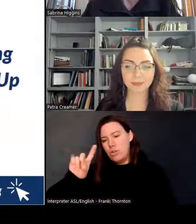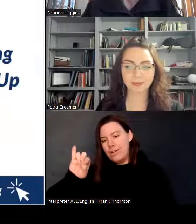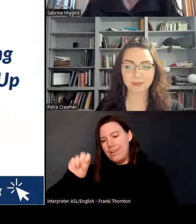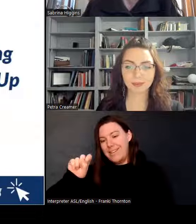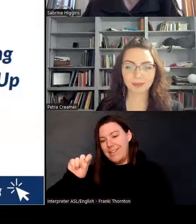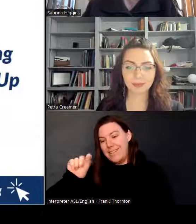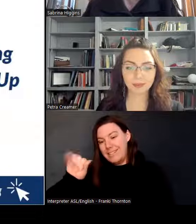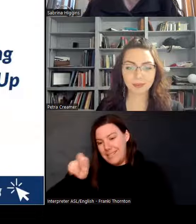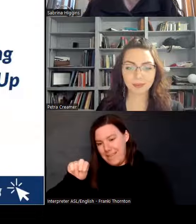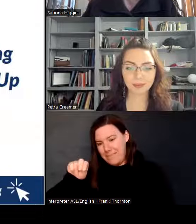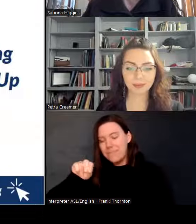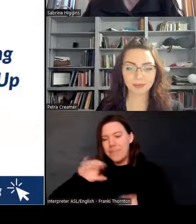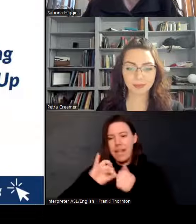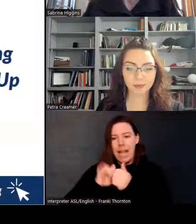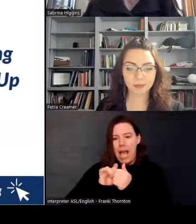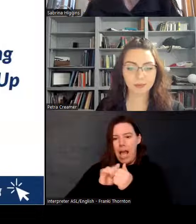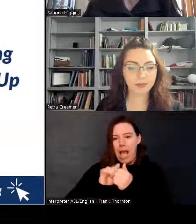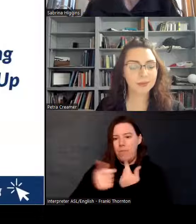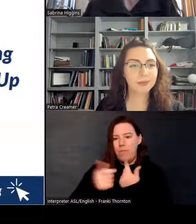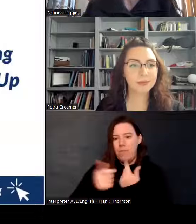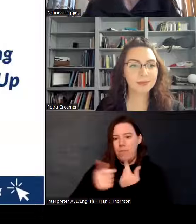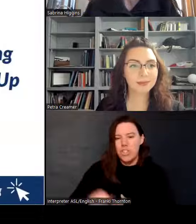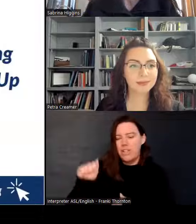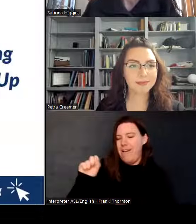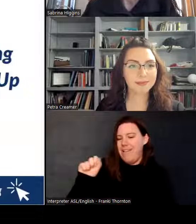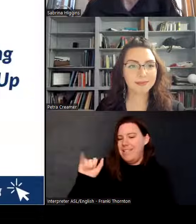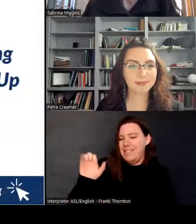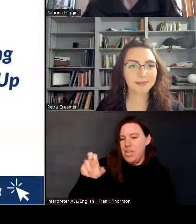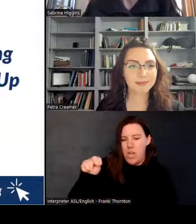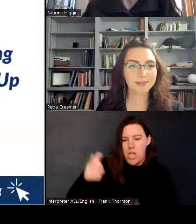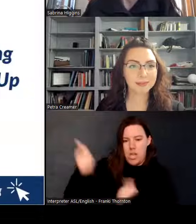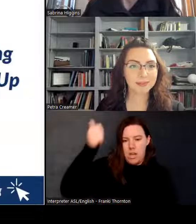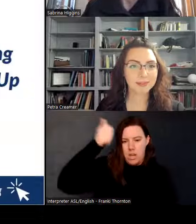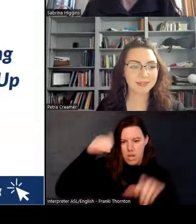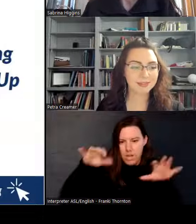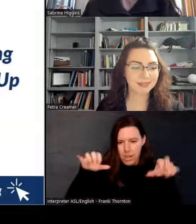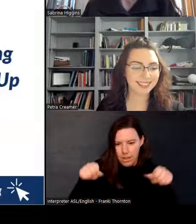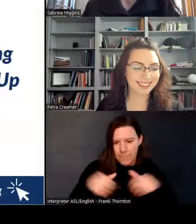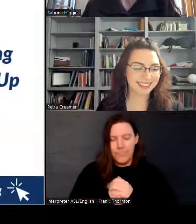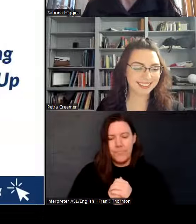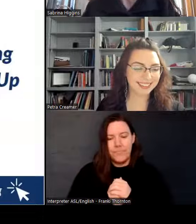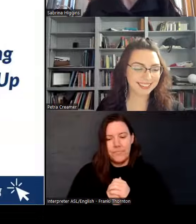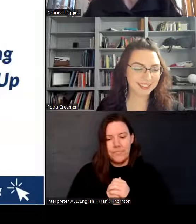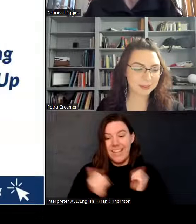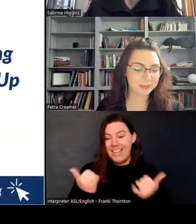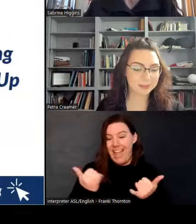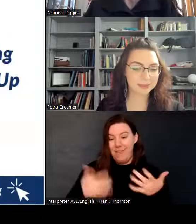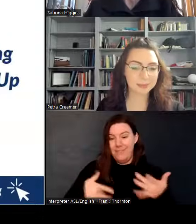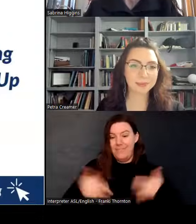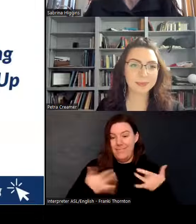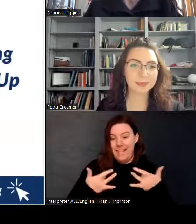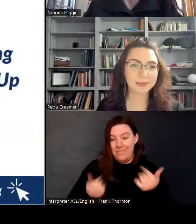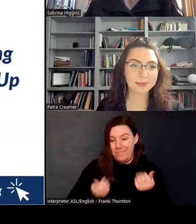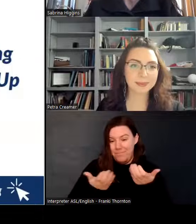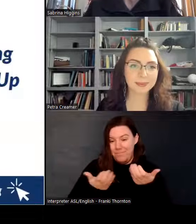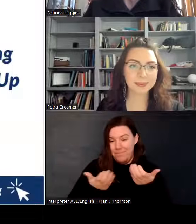She is an assistant professor of ancient and Near Eastern studies at Emory University. I now am pleased to give you Dr. Petra Creamer, who will give